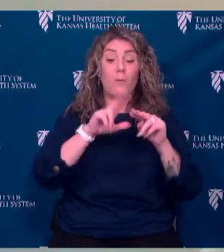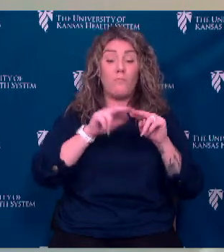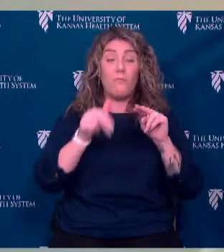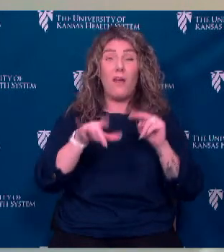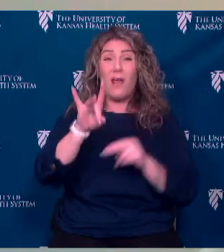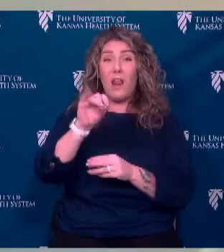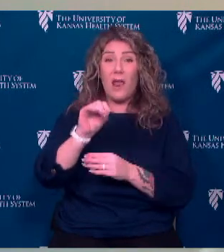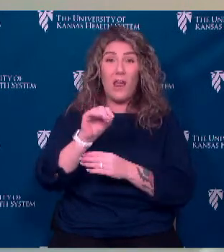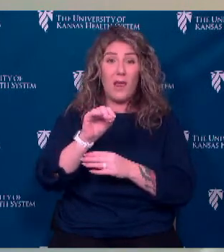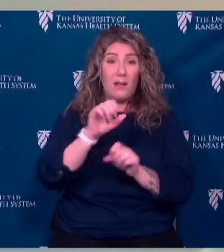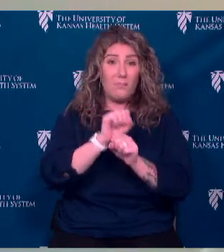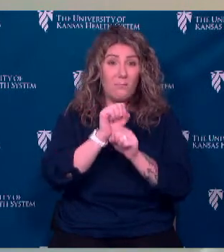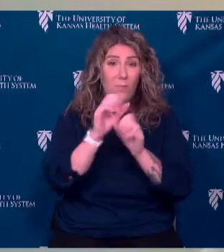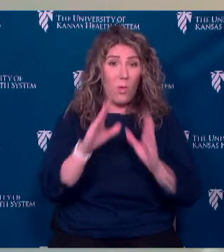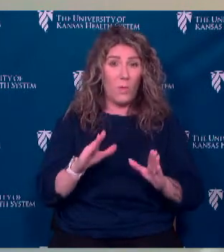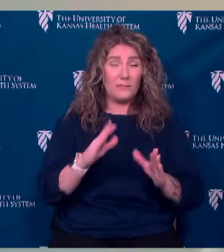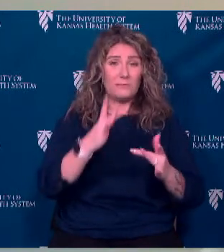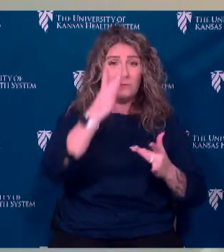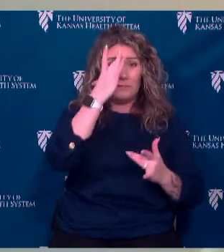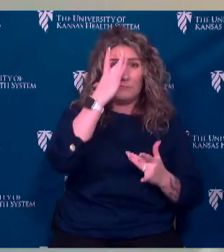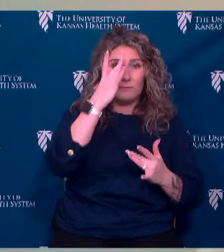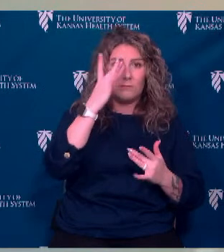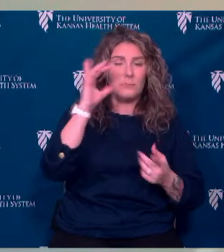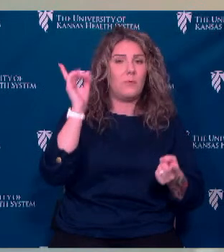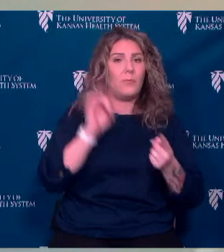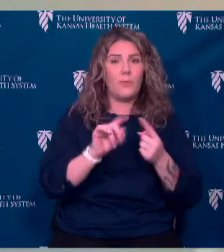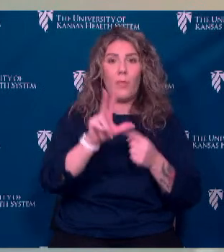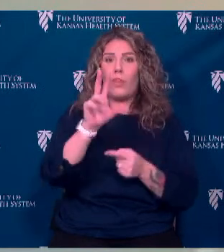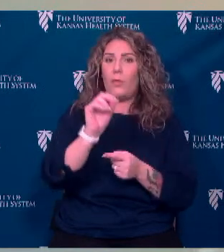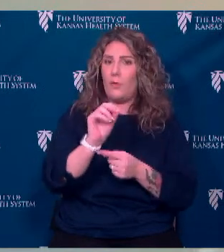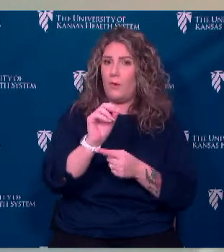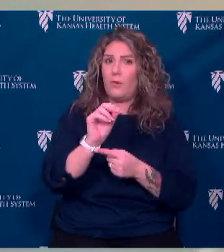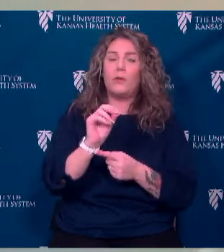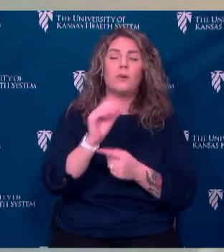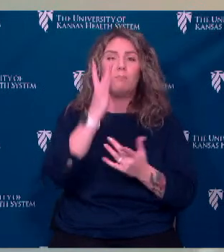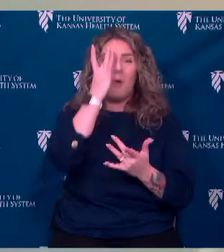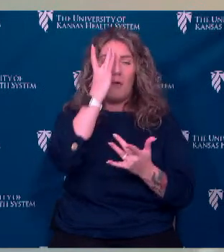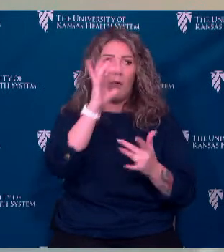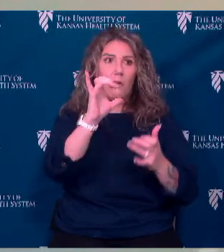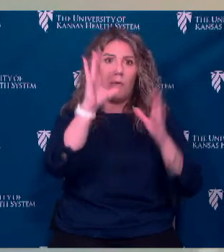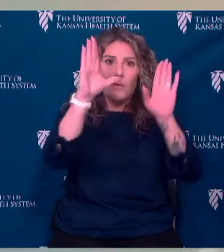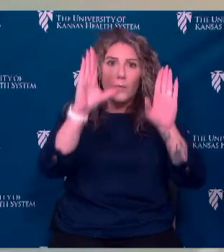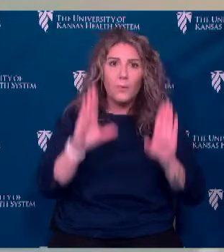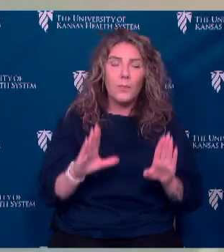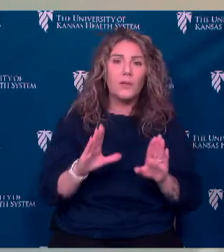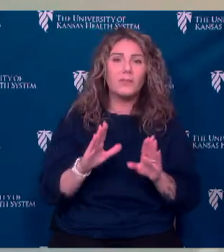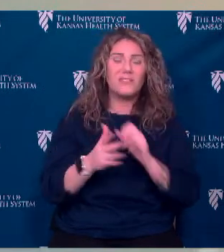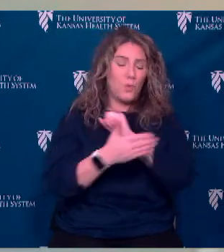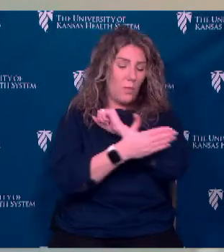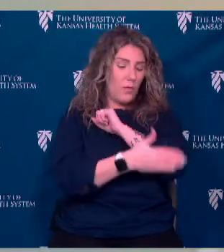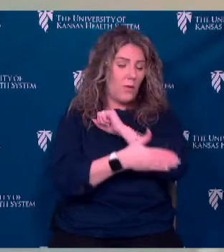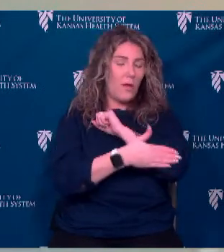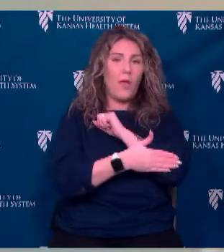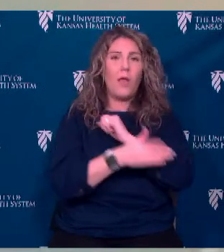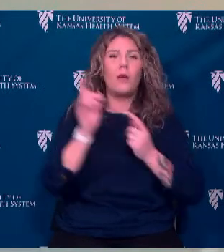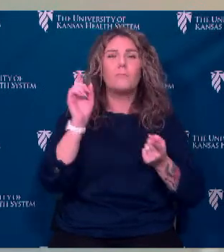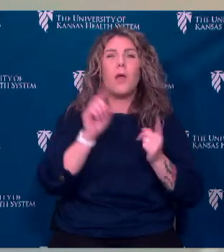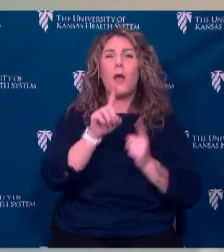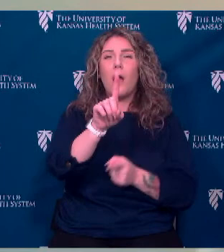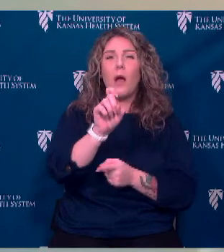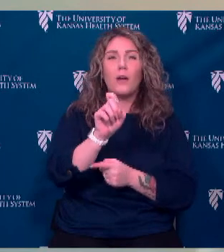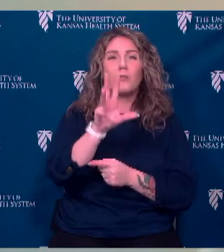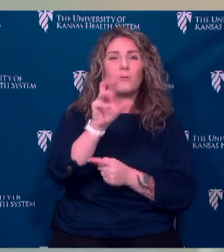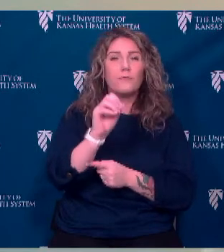about 30, which is great news. For the county, we're down to about 150 new cases per